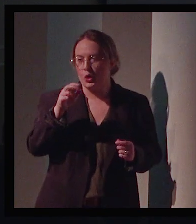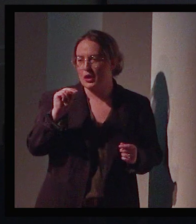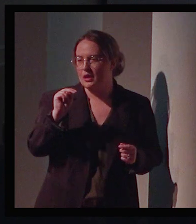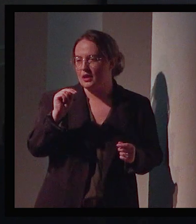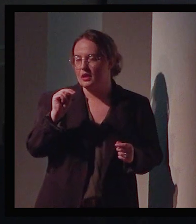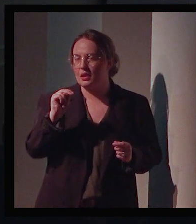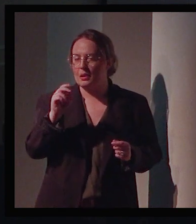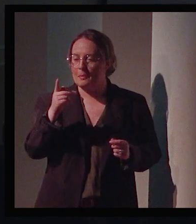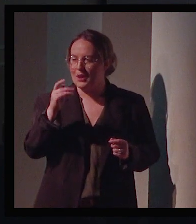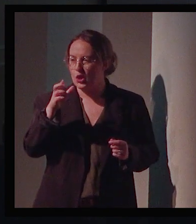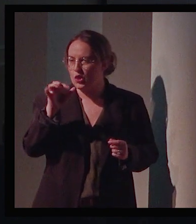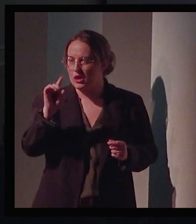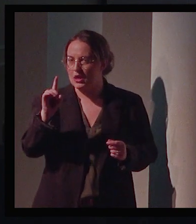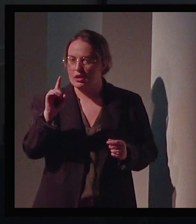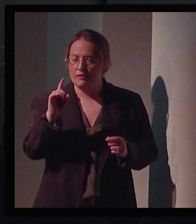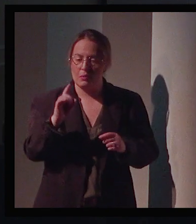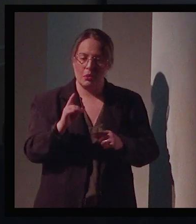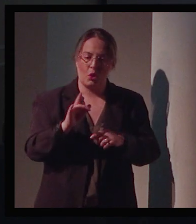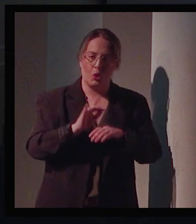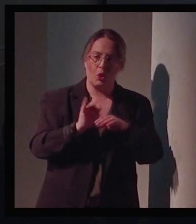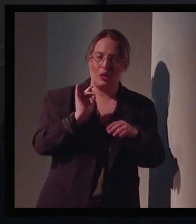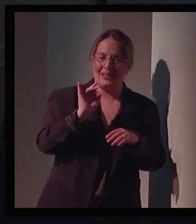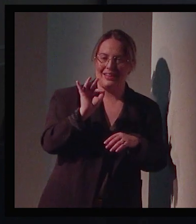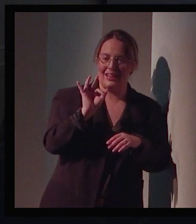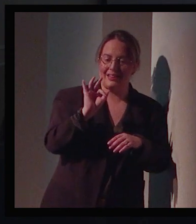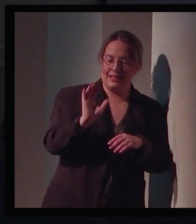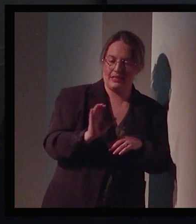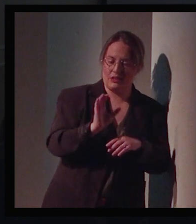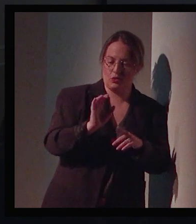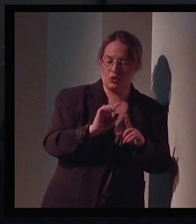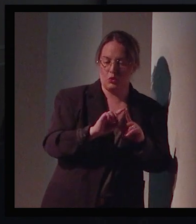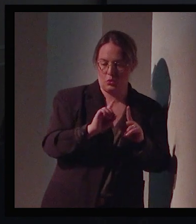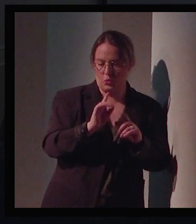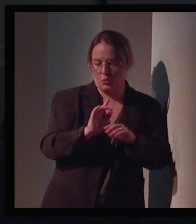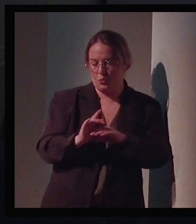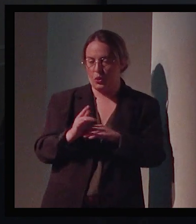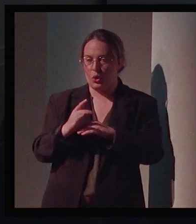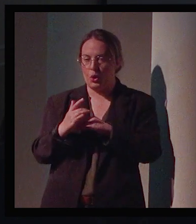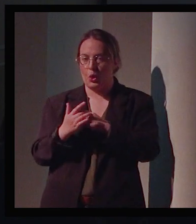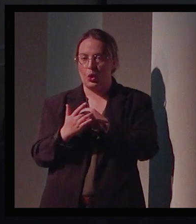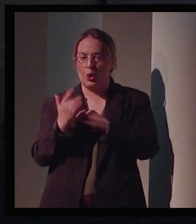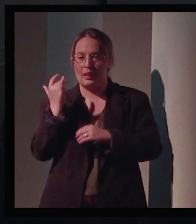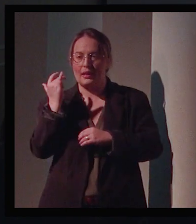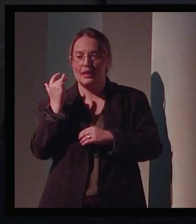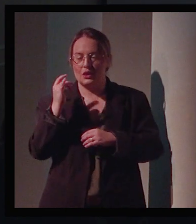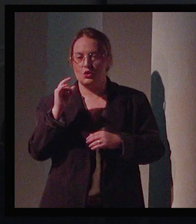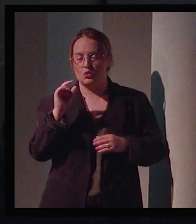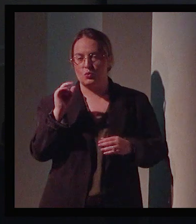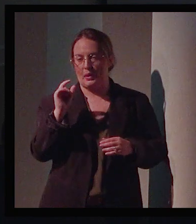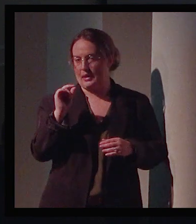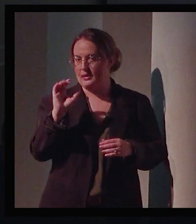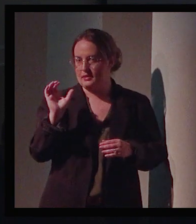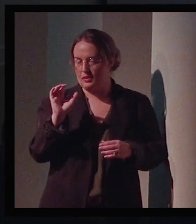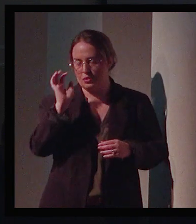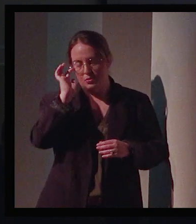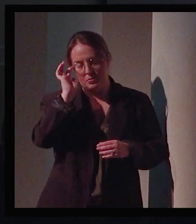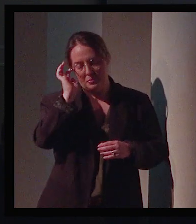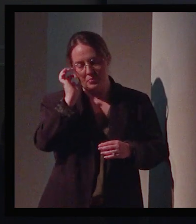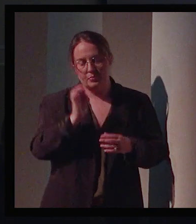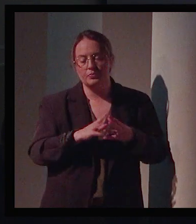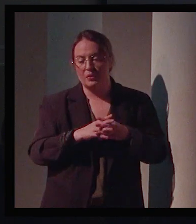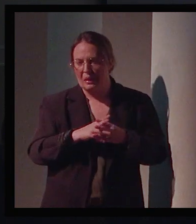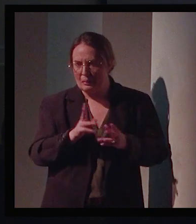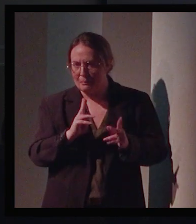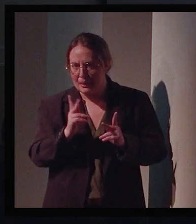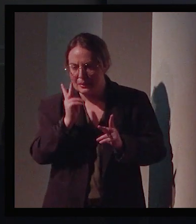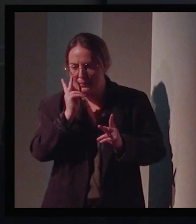early 19th century through the early 20th century. So what did people actually see